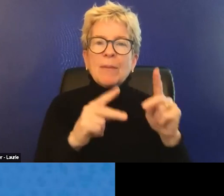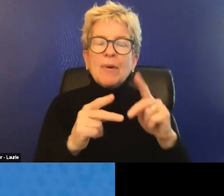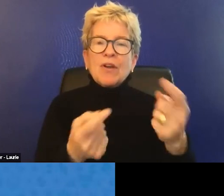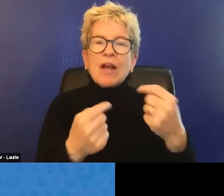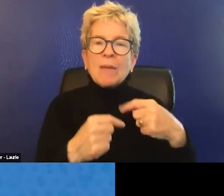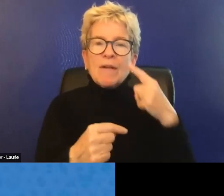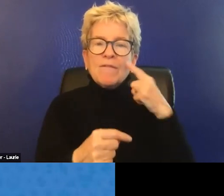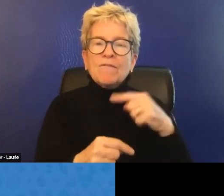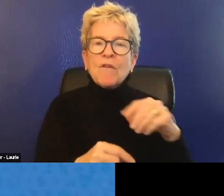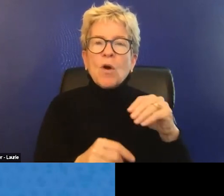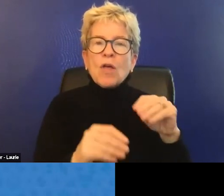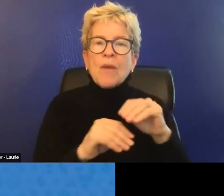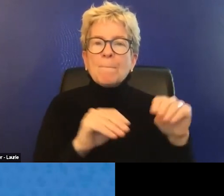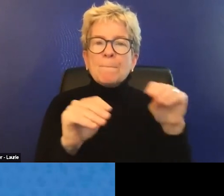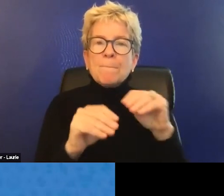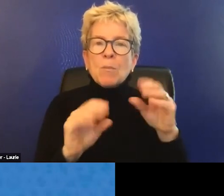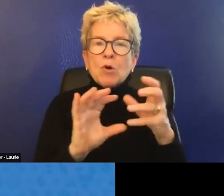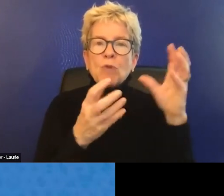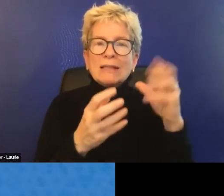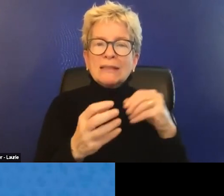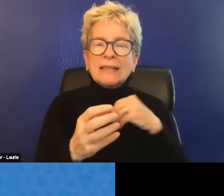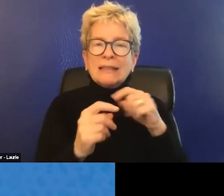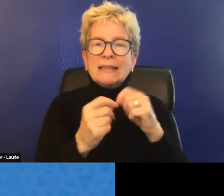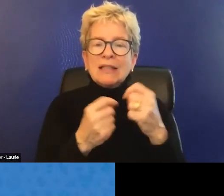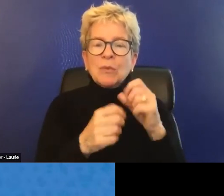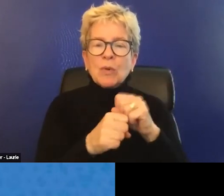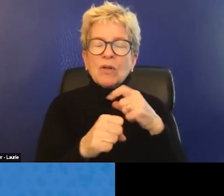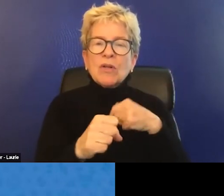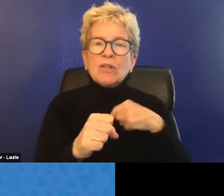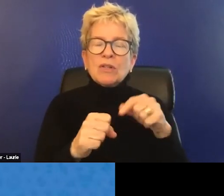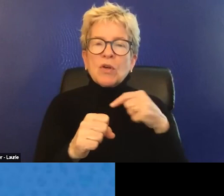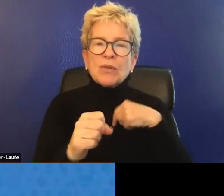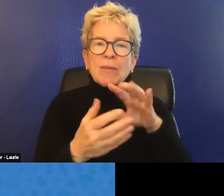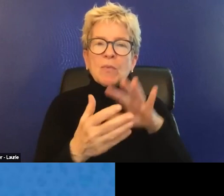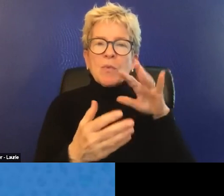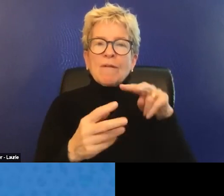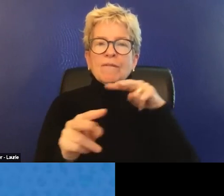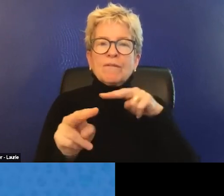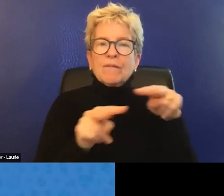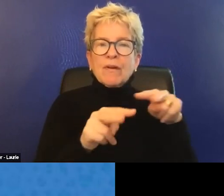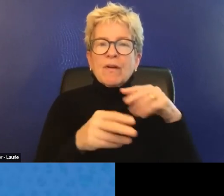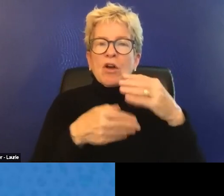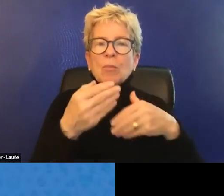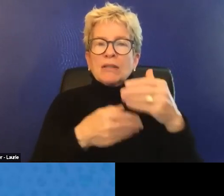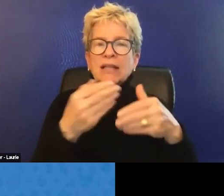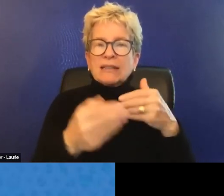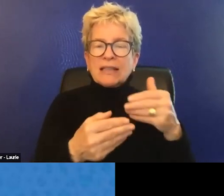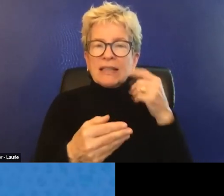work. They provided an overview of mobile crisis response team standardization processes.